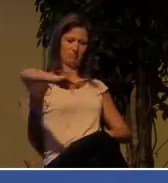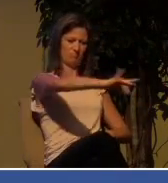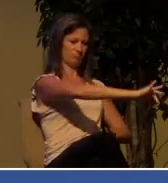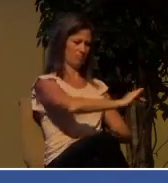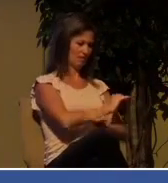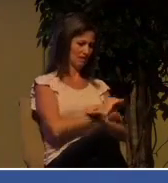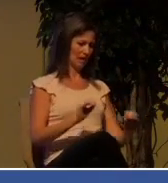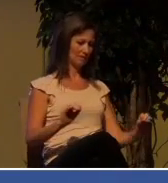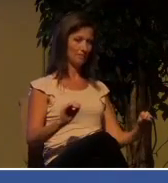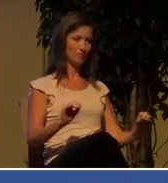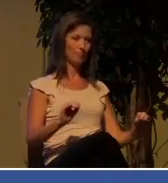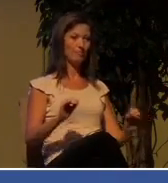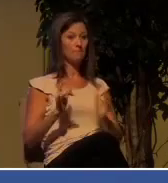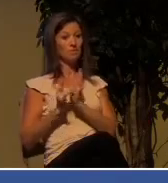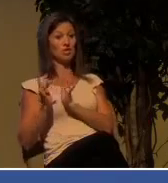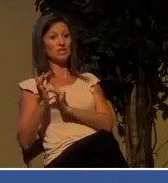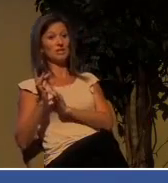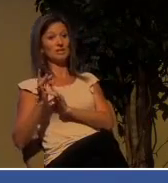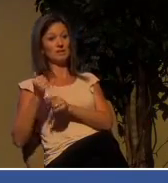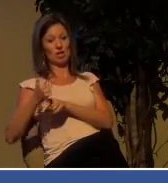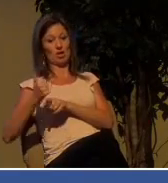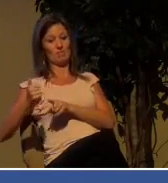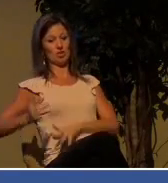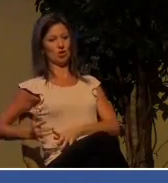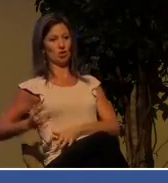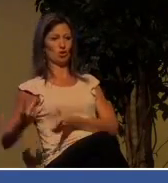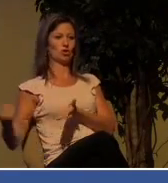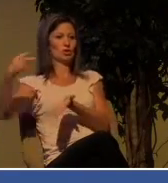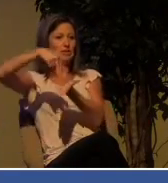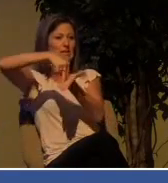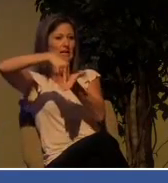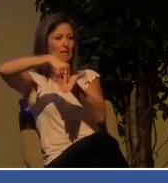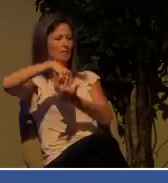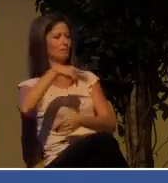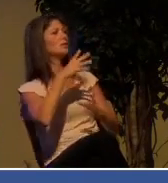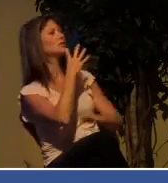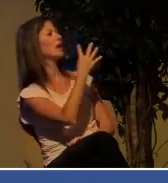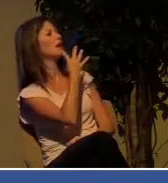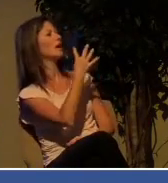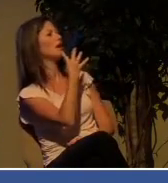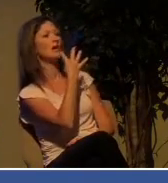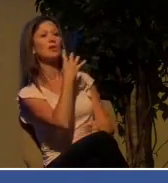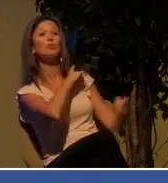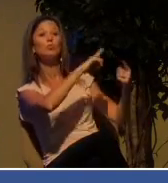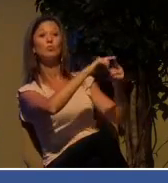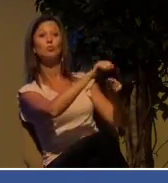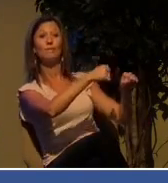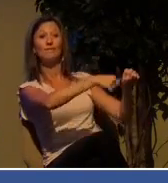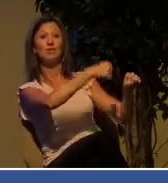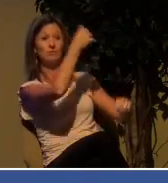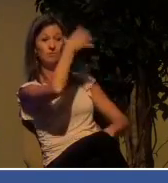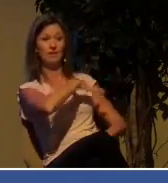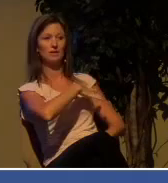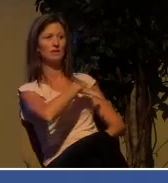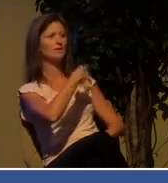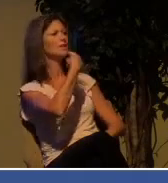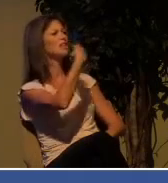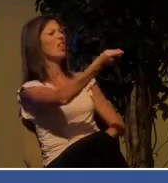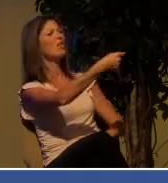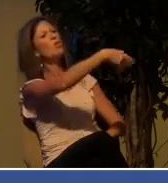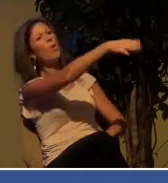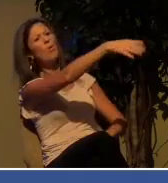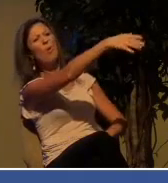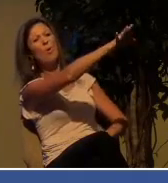carpenter, standing on the shore, talking to the fishermen in their boats and saying, move out into